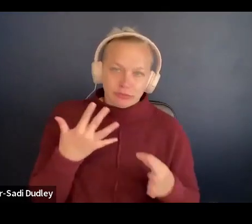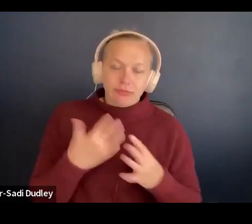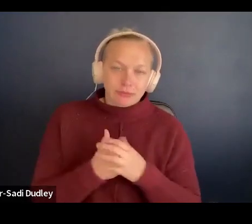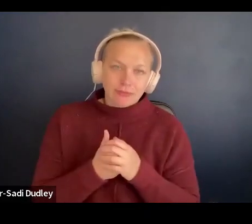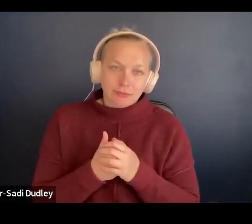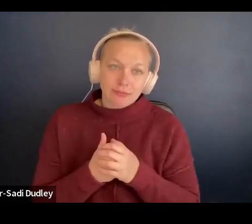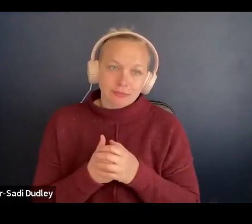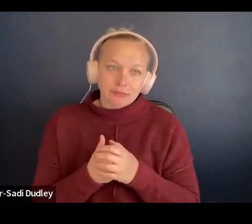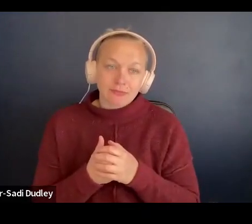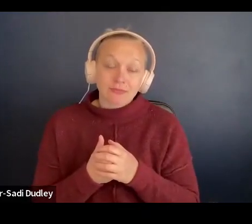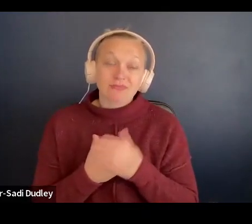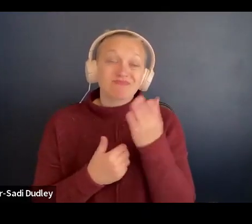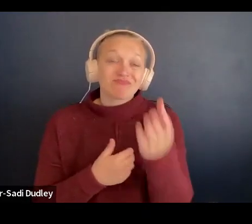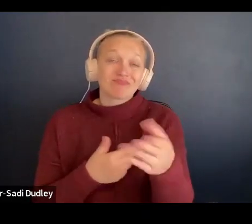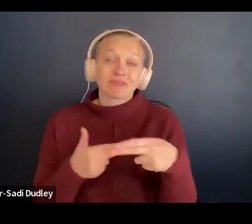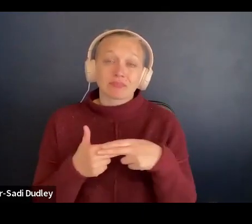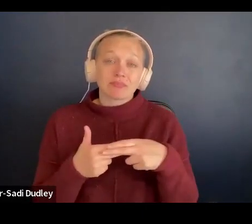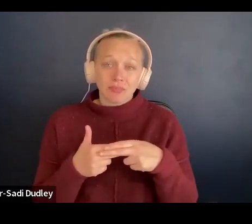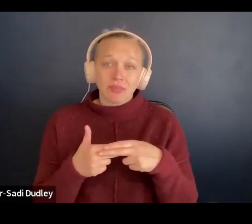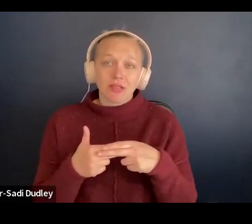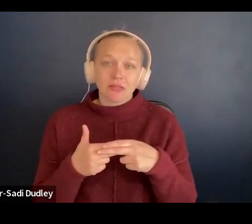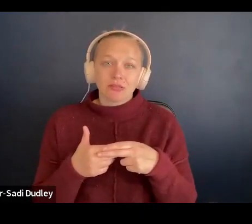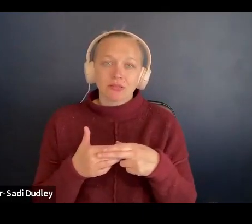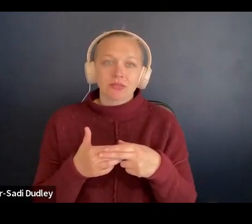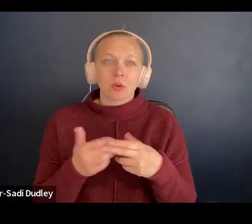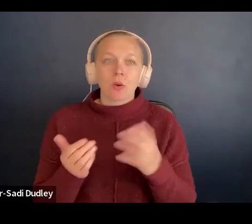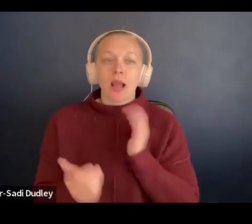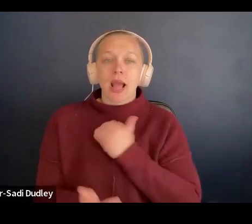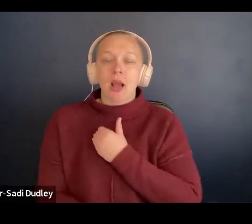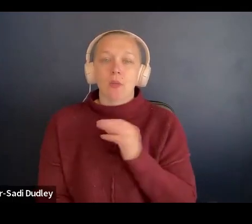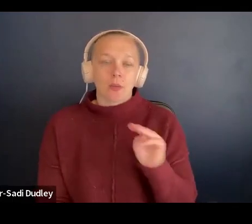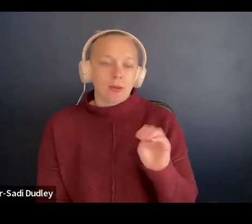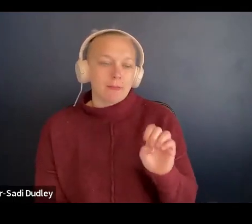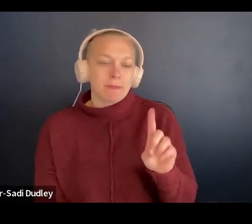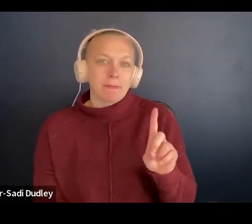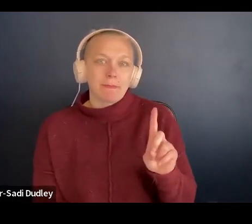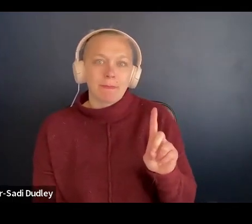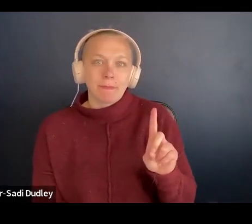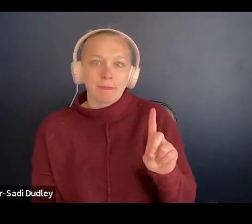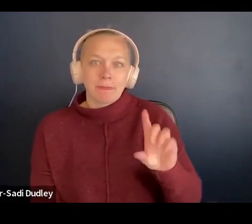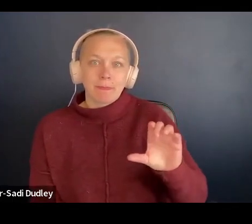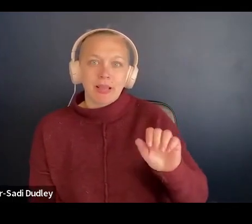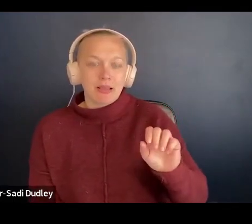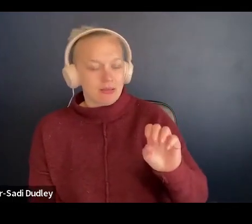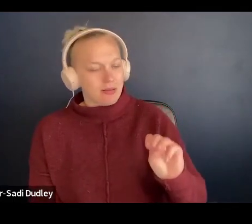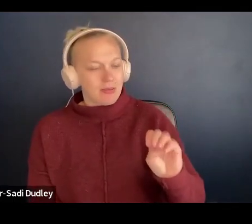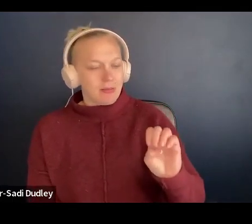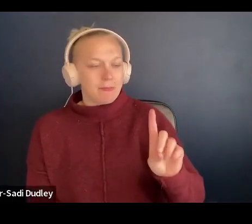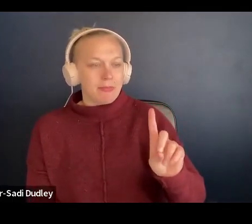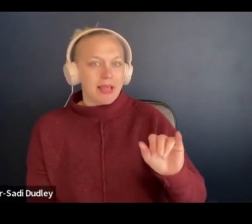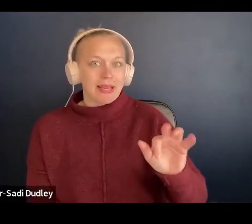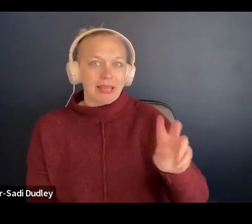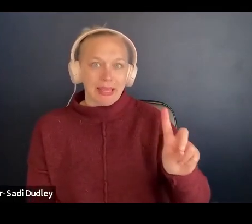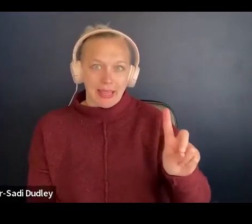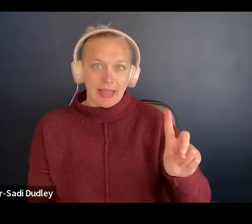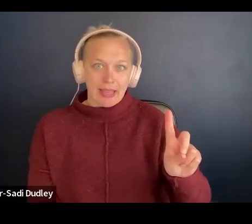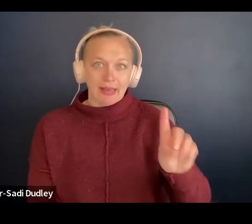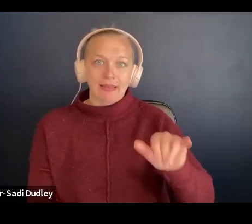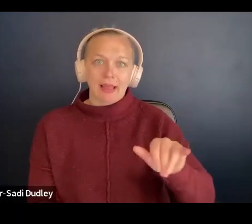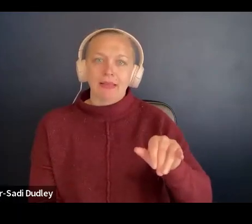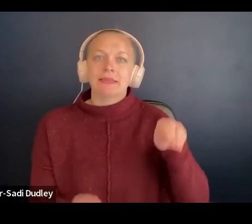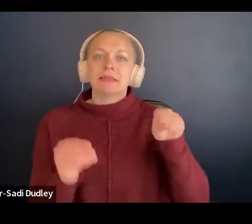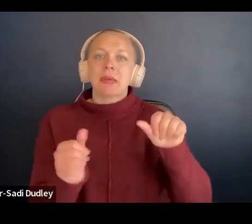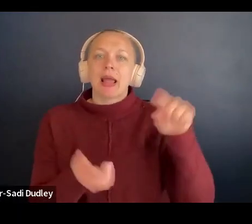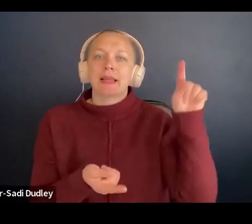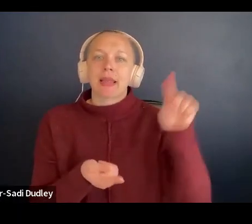So, so the Medicaid spend down. So we all know that the cost of living at end of life, especially if somebody's in